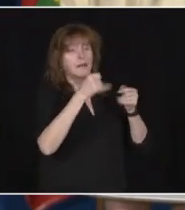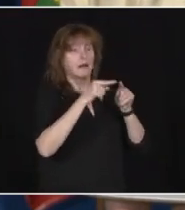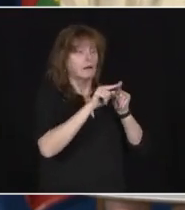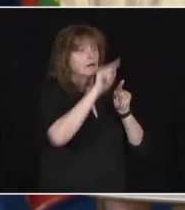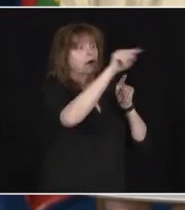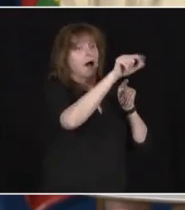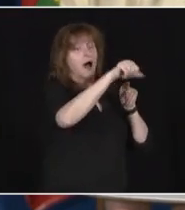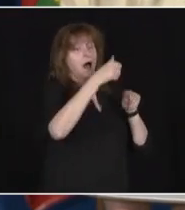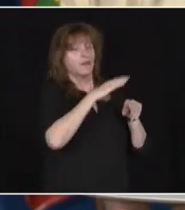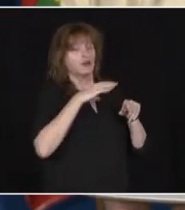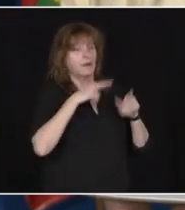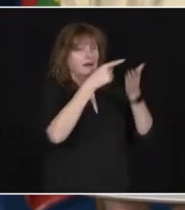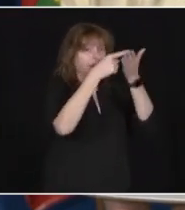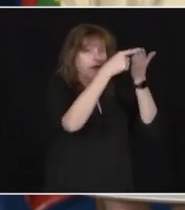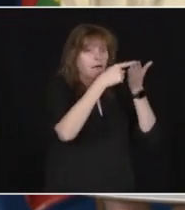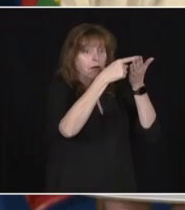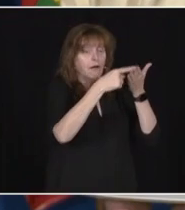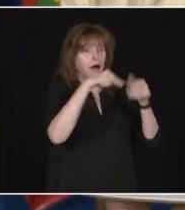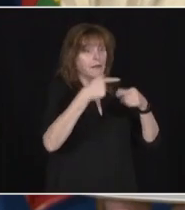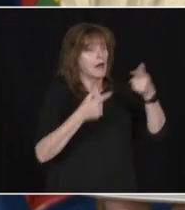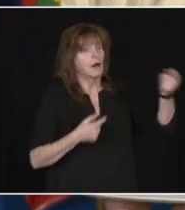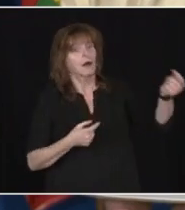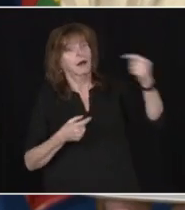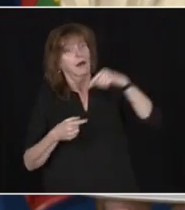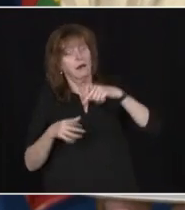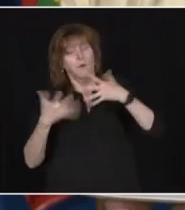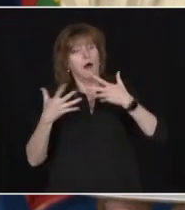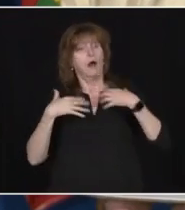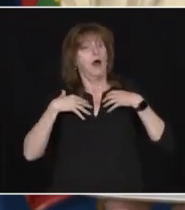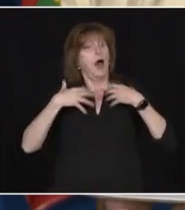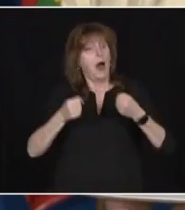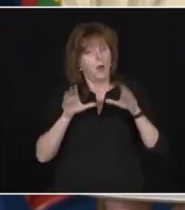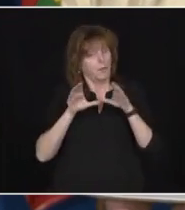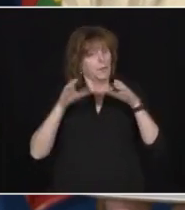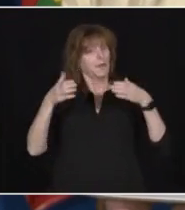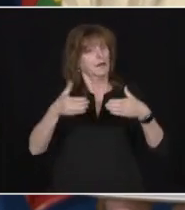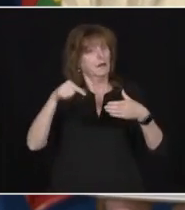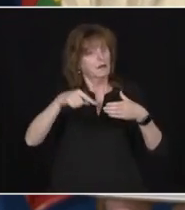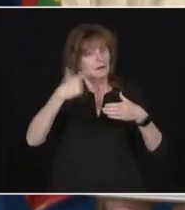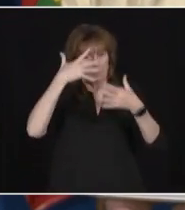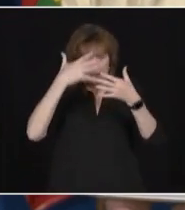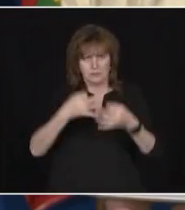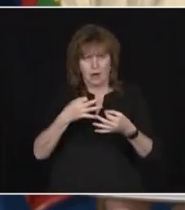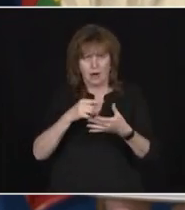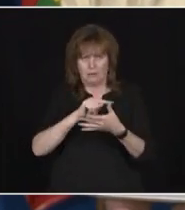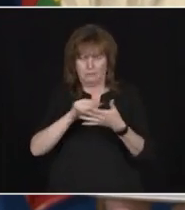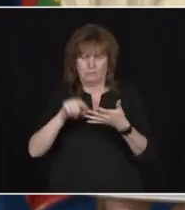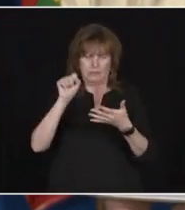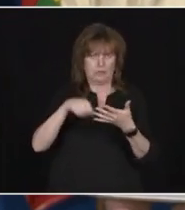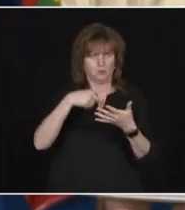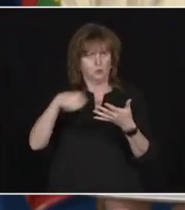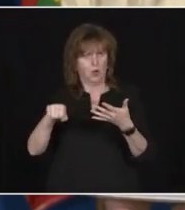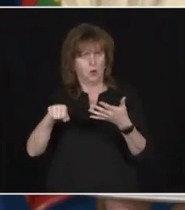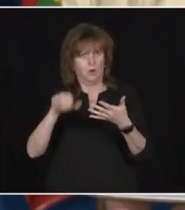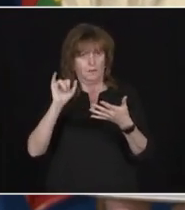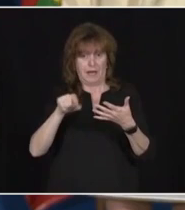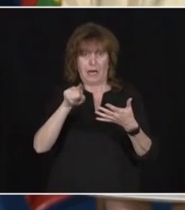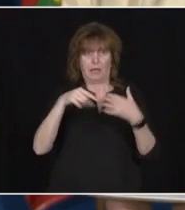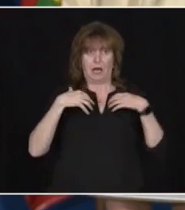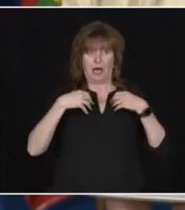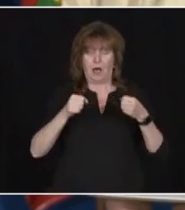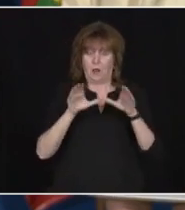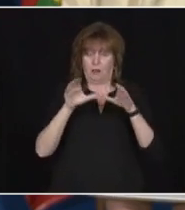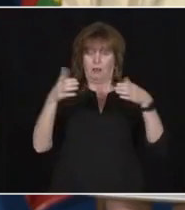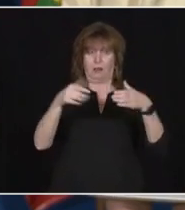forward to the health table. And then the health table decides yay or nay. They have the final say, the health table. We have